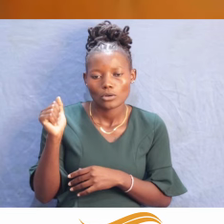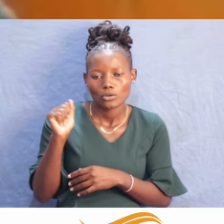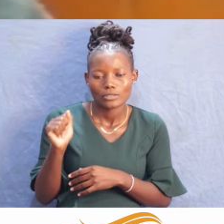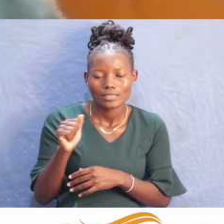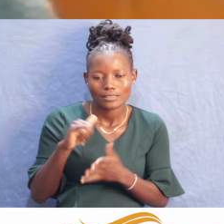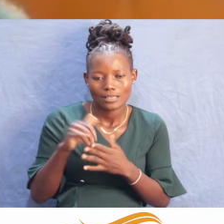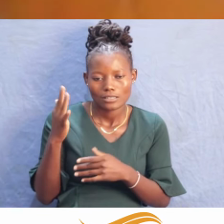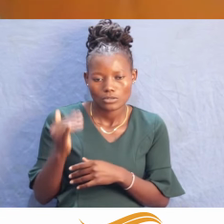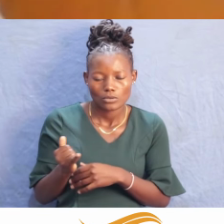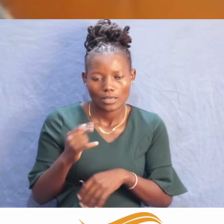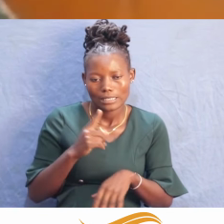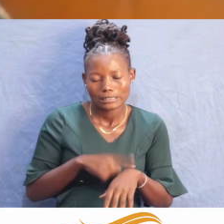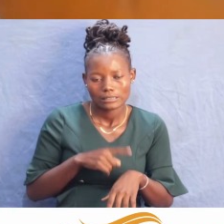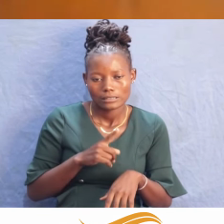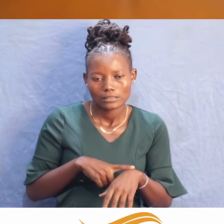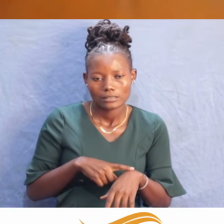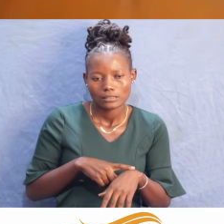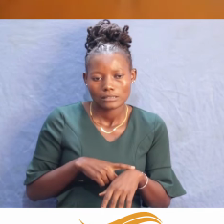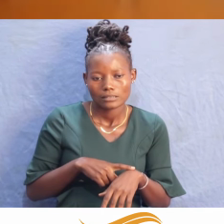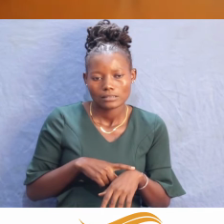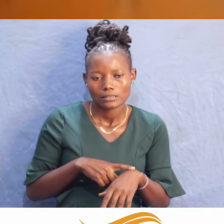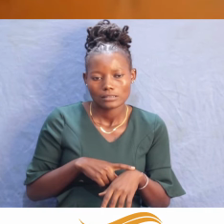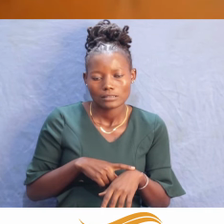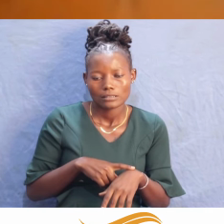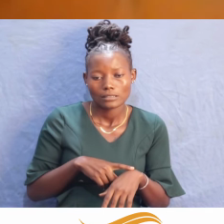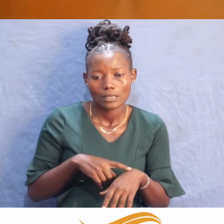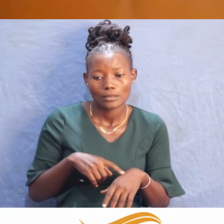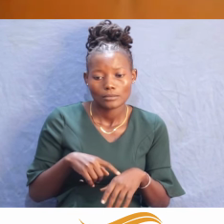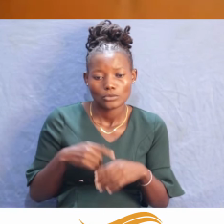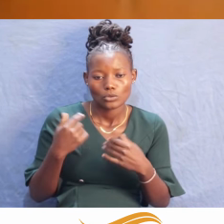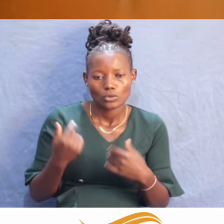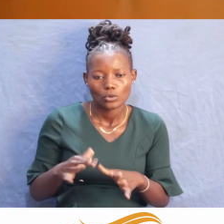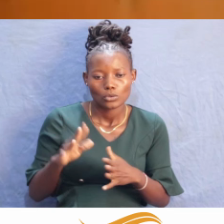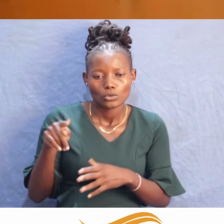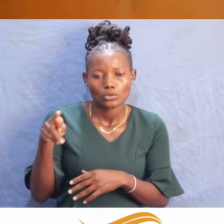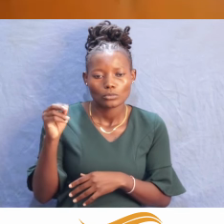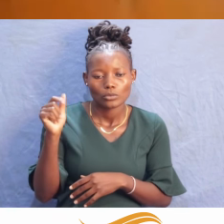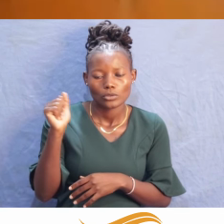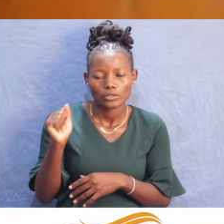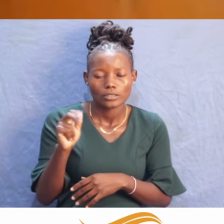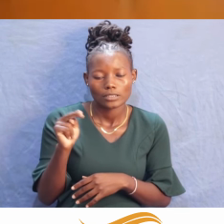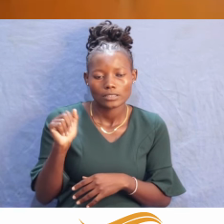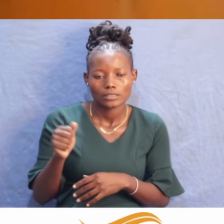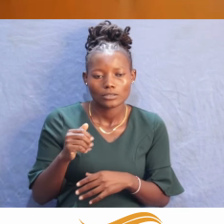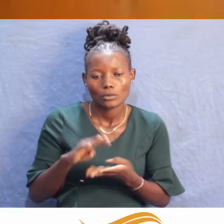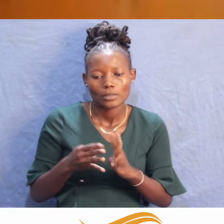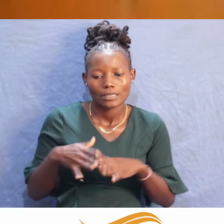because when you get to the level of burning proteins, you're going to become exhausted quickly. And he's